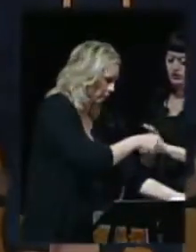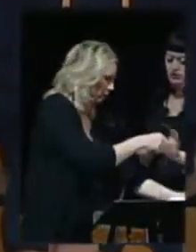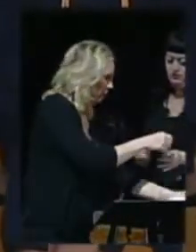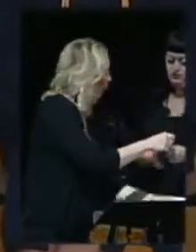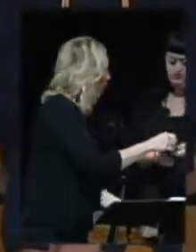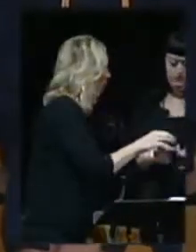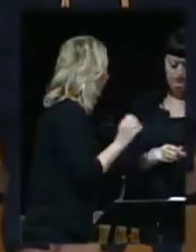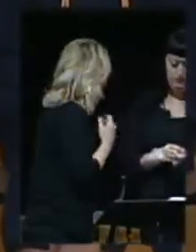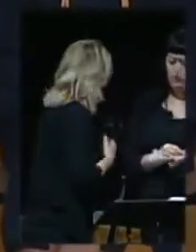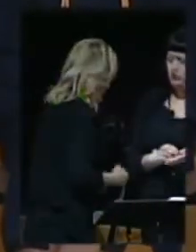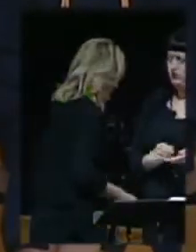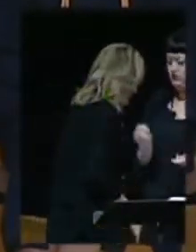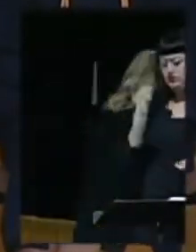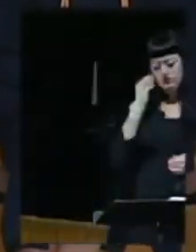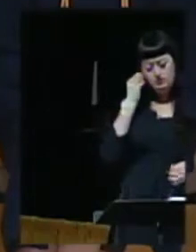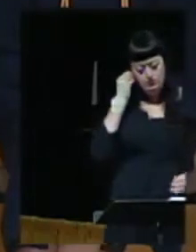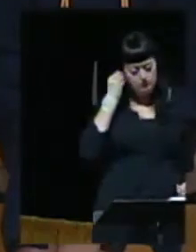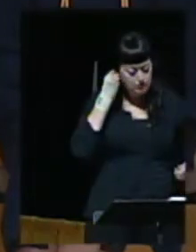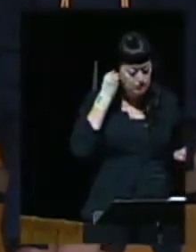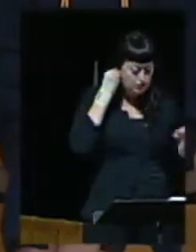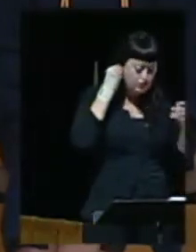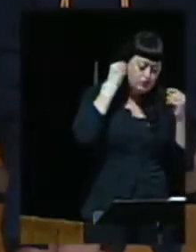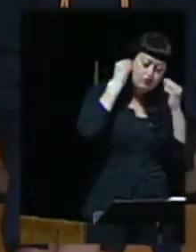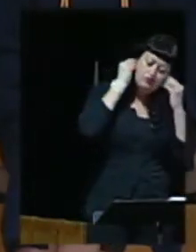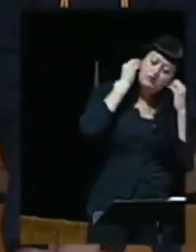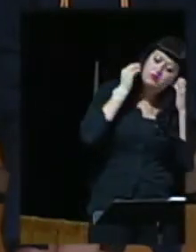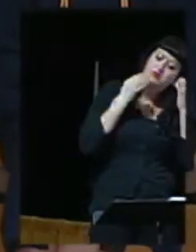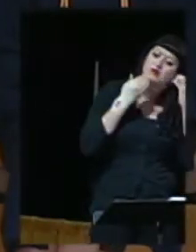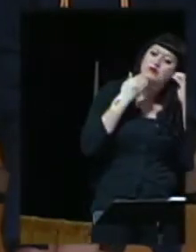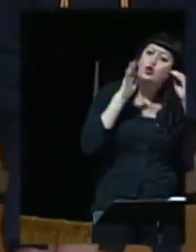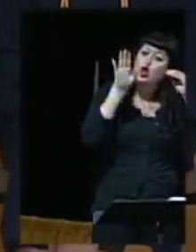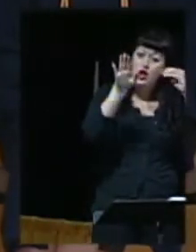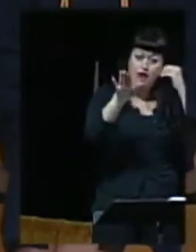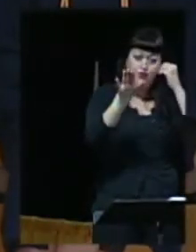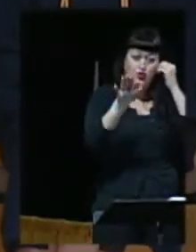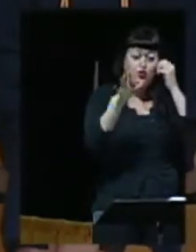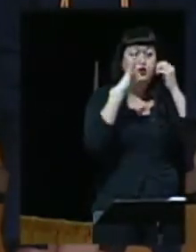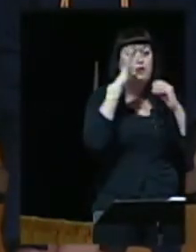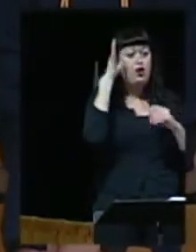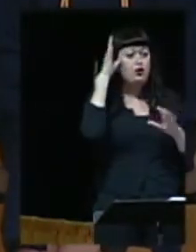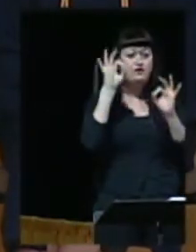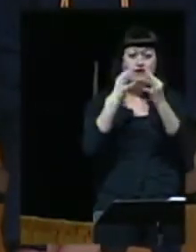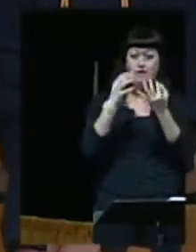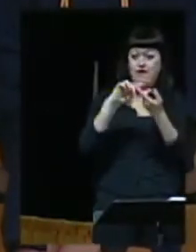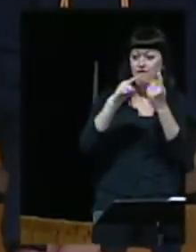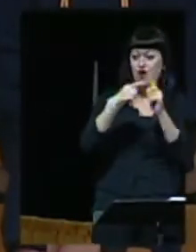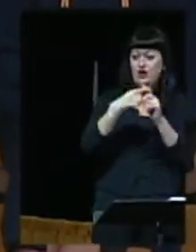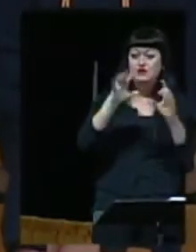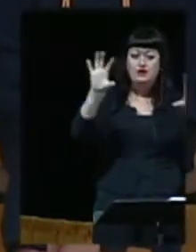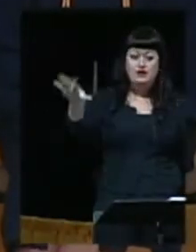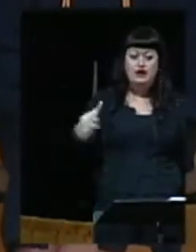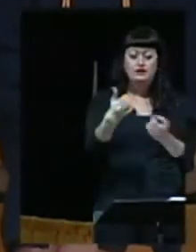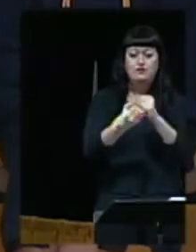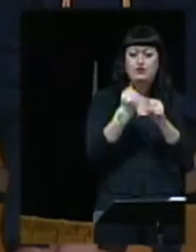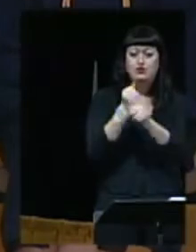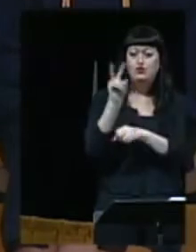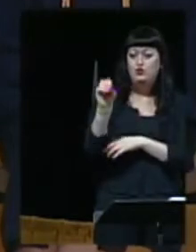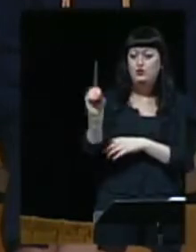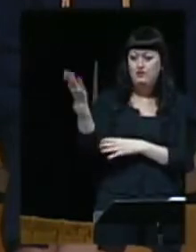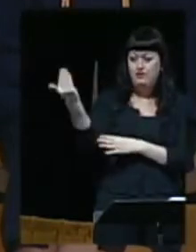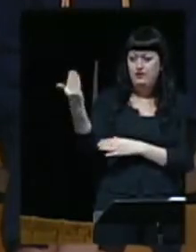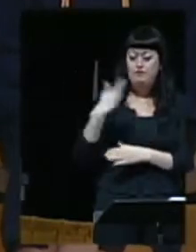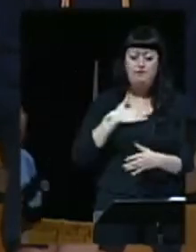Good afternoon, parents, family, friends, and the graduating class of 2015. My name